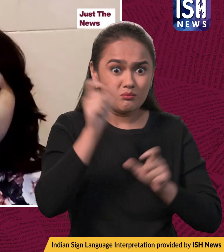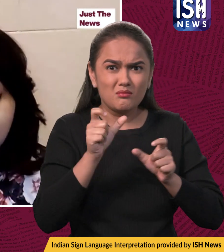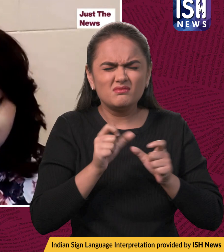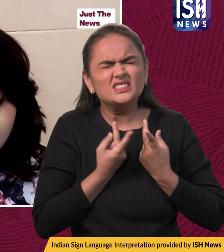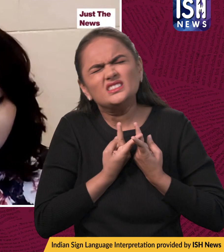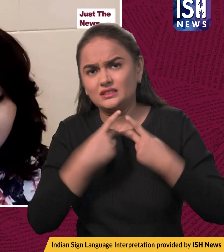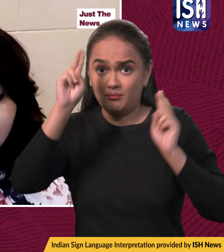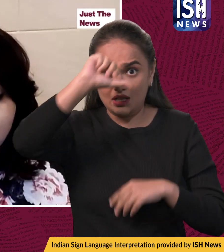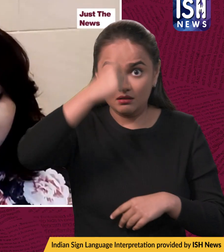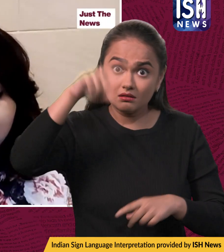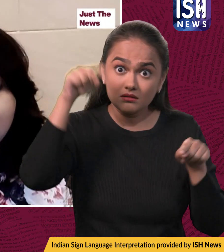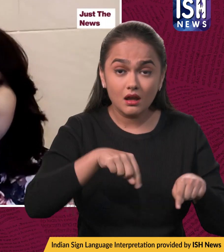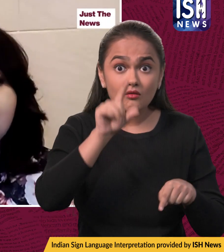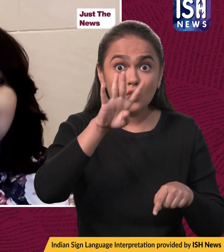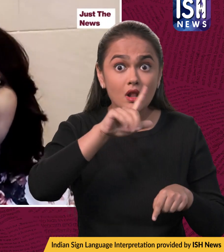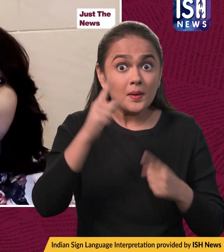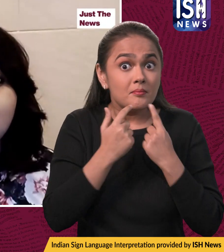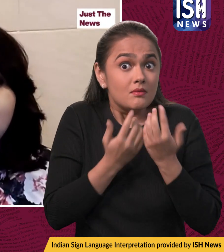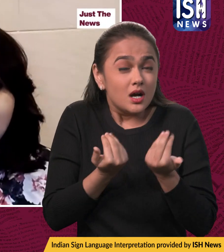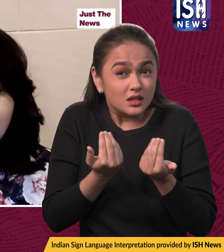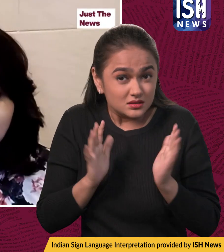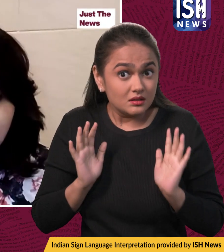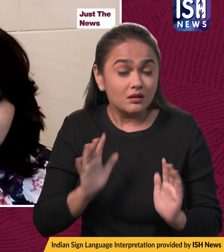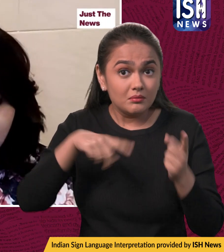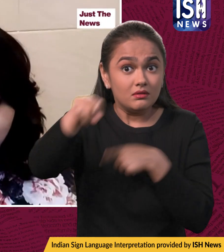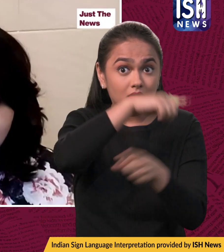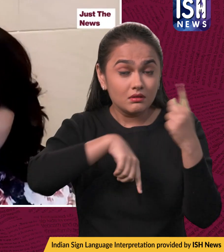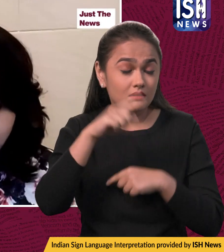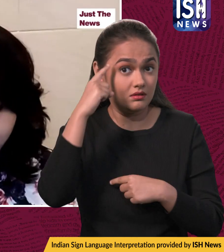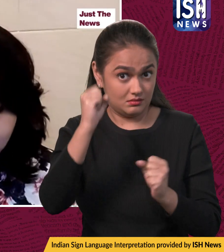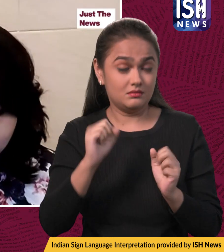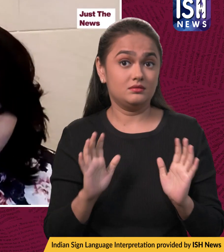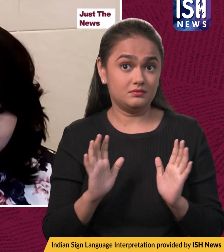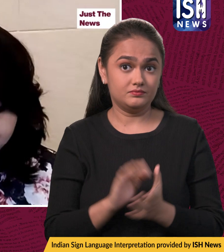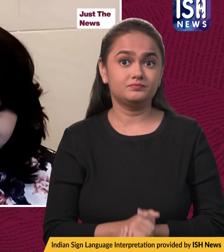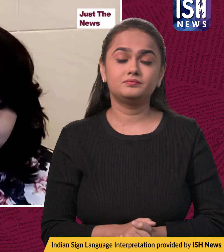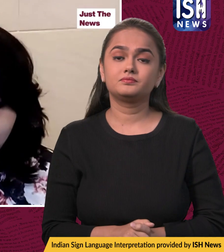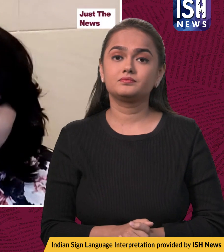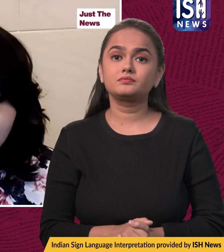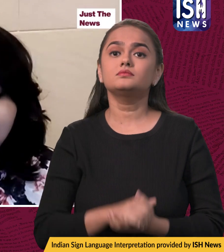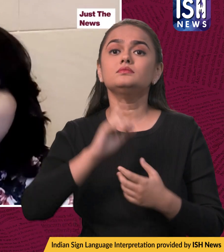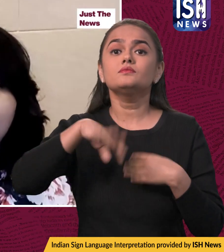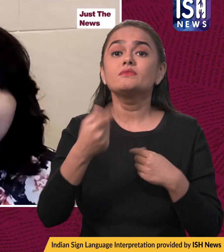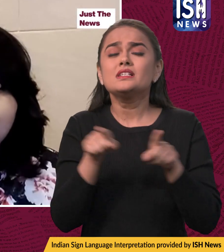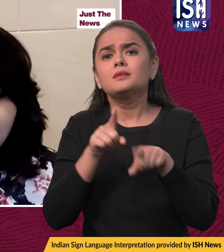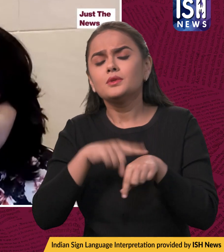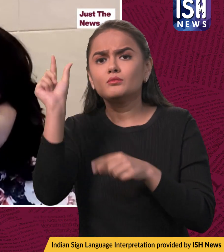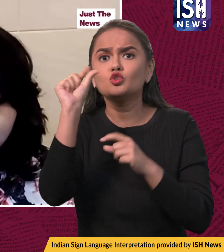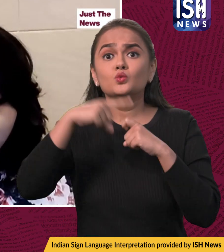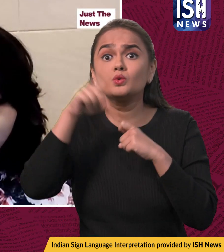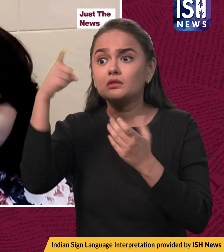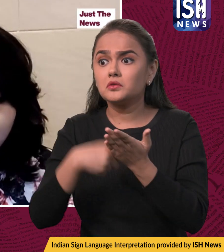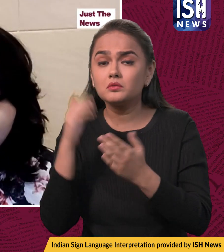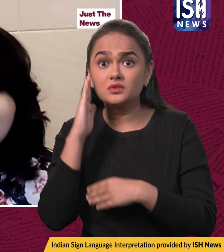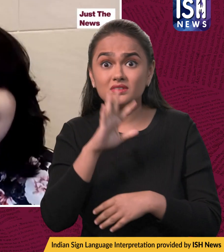our population, there will be 14 lakh cases every day, end quote. Meanwhile, UK